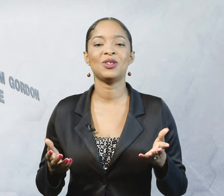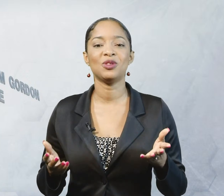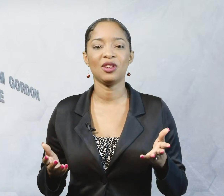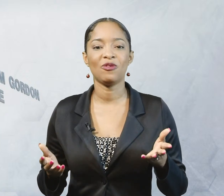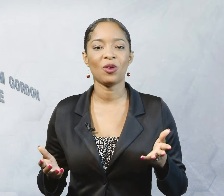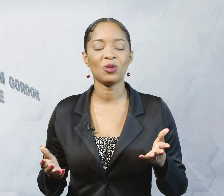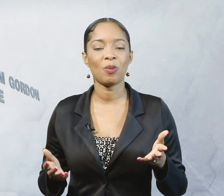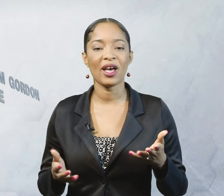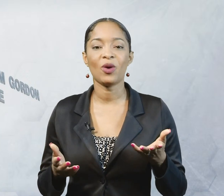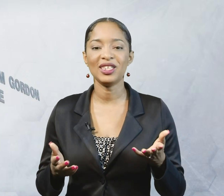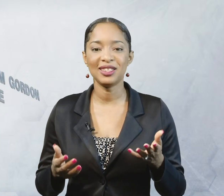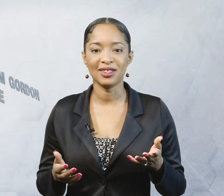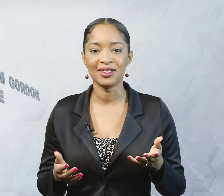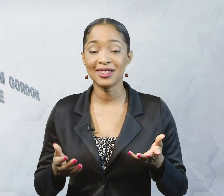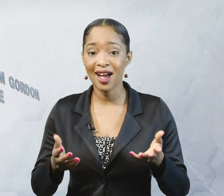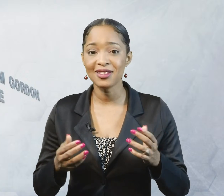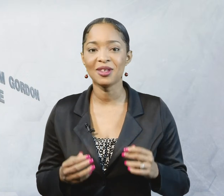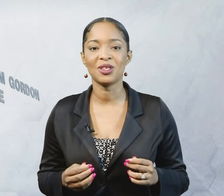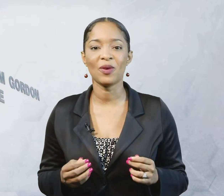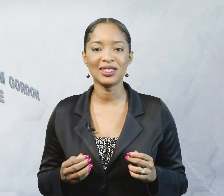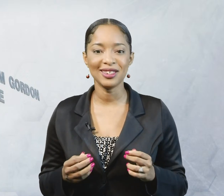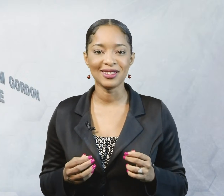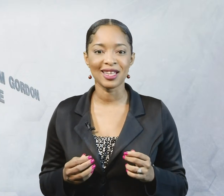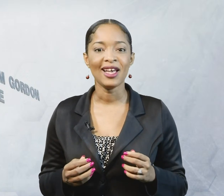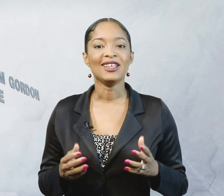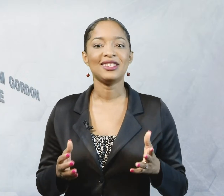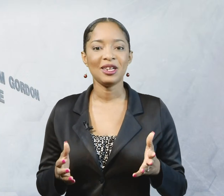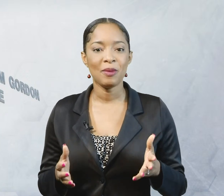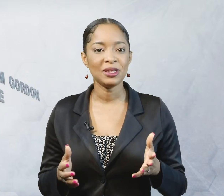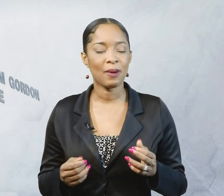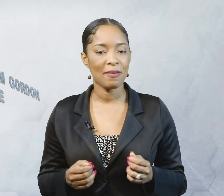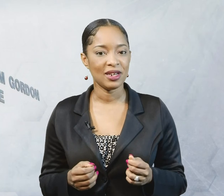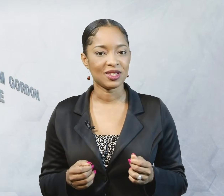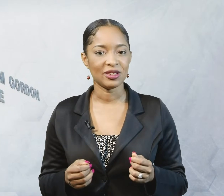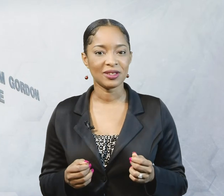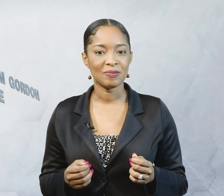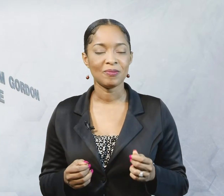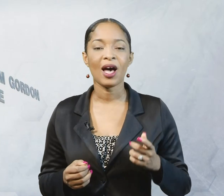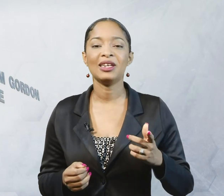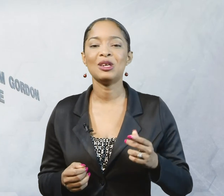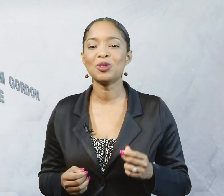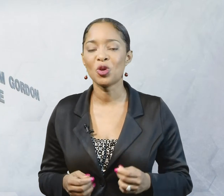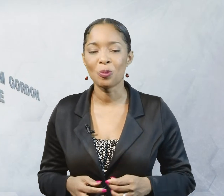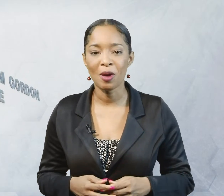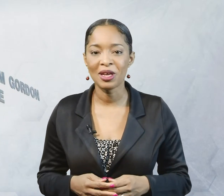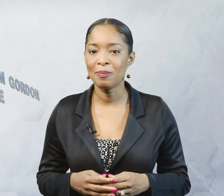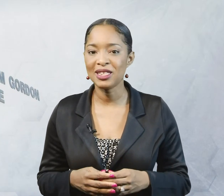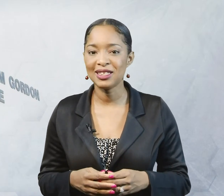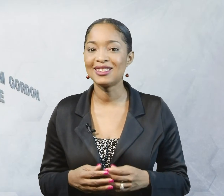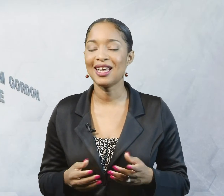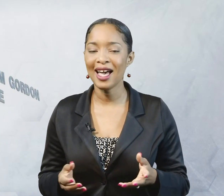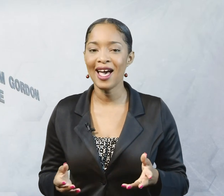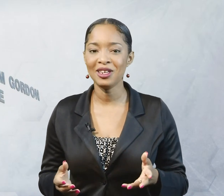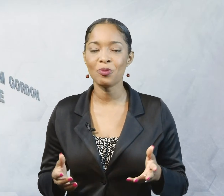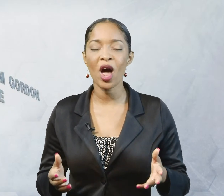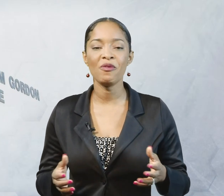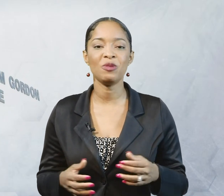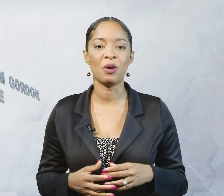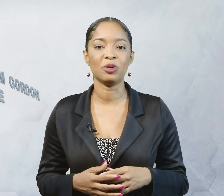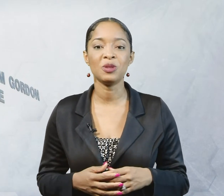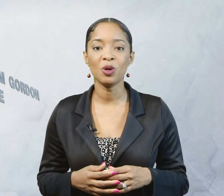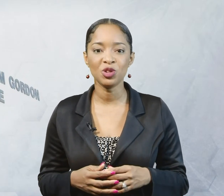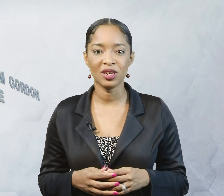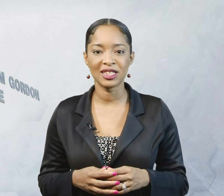proceedings. This is usually followed by questions and answers to questions, statements by ministers, items under public business, and